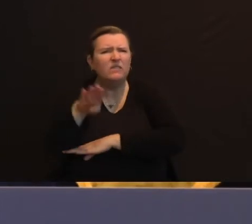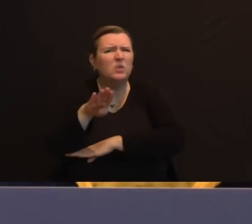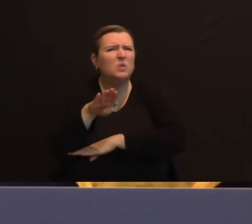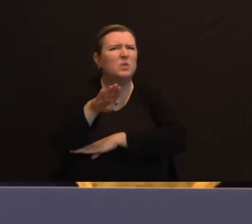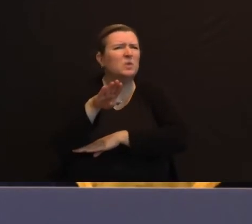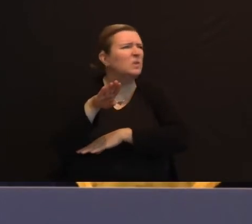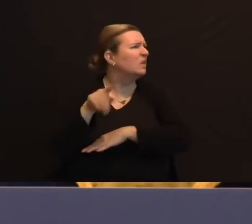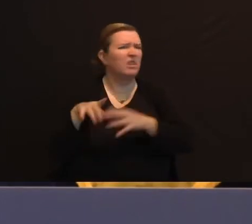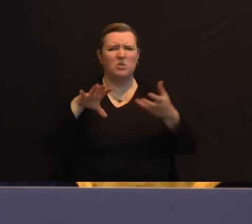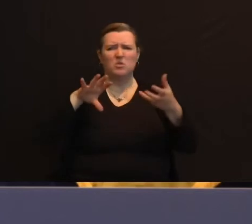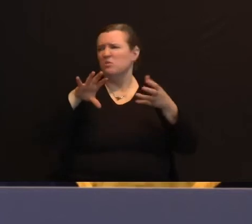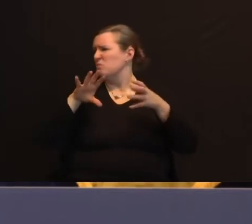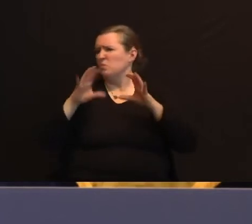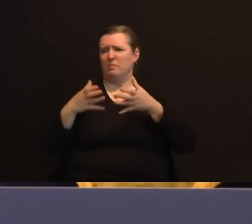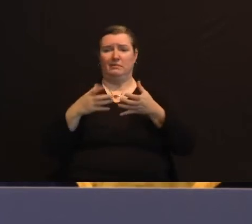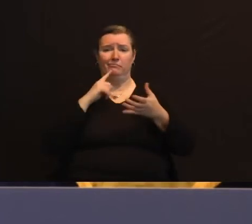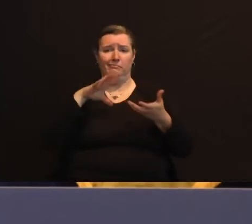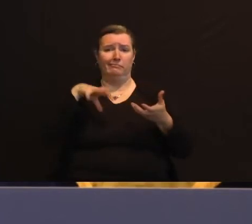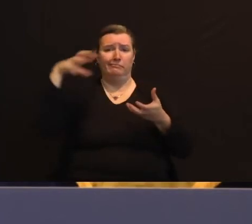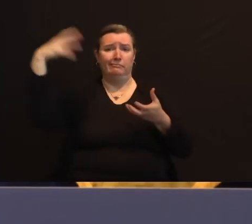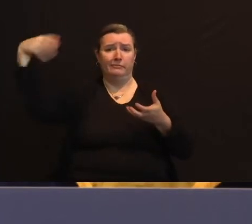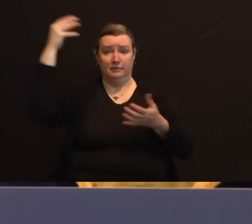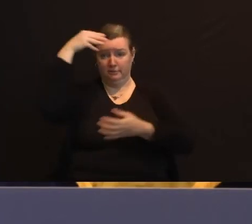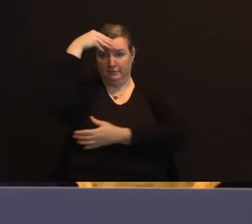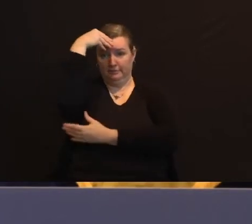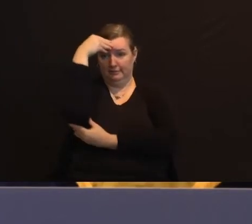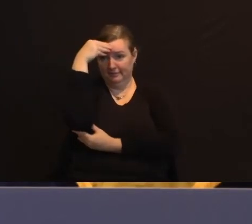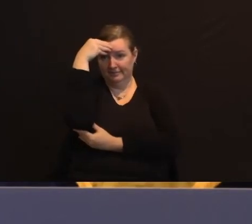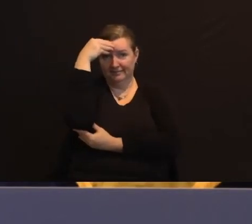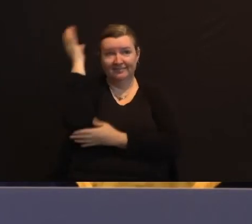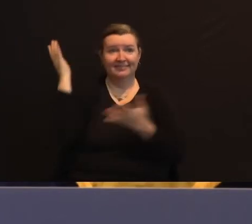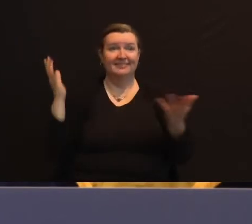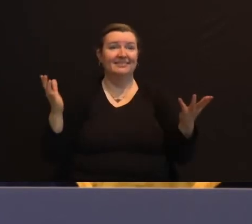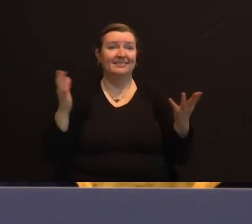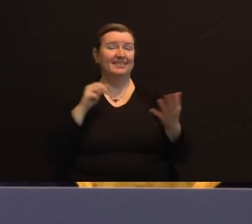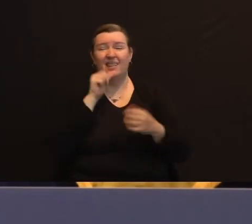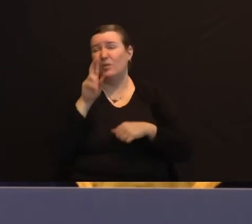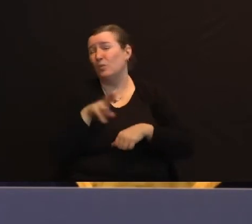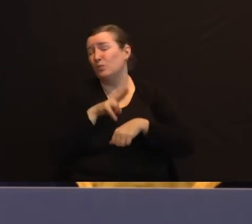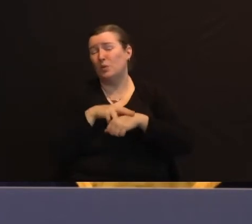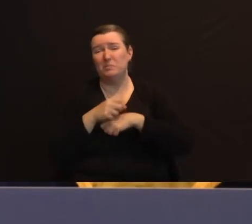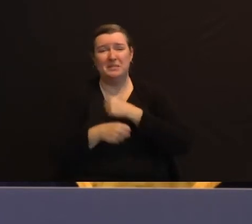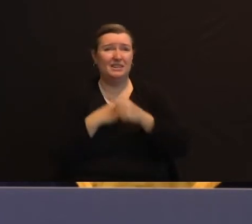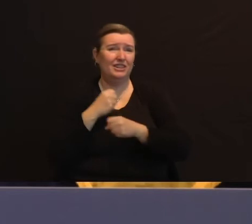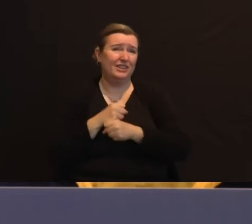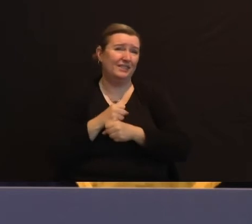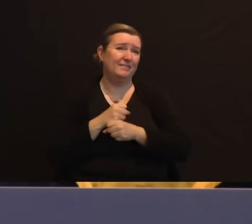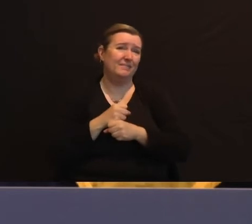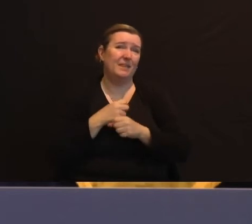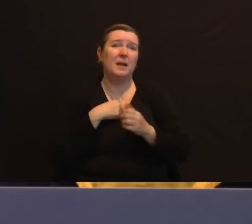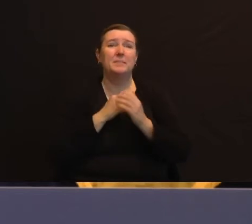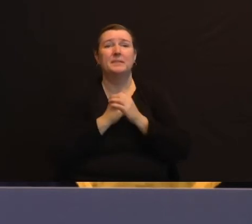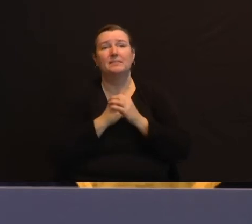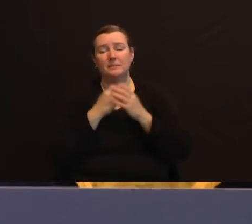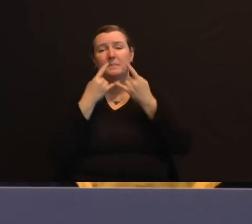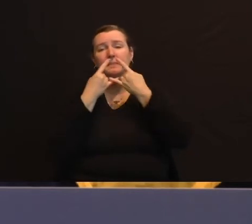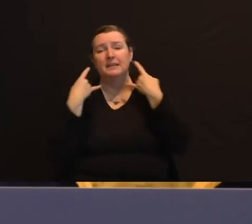normal year, and I'm just begging people as I mask up, hang in there. Just stay with us. Stay in the